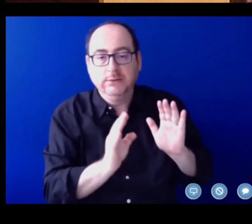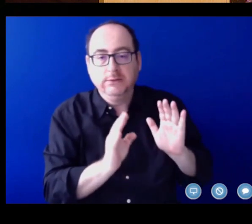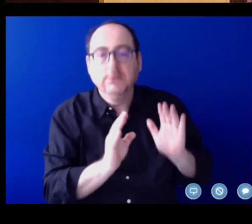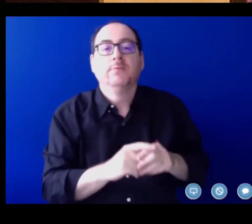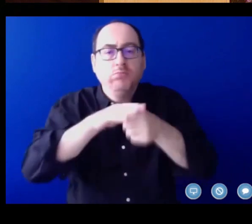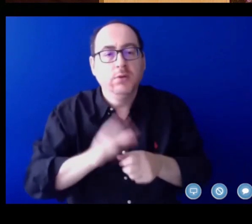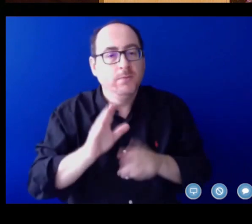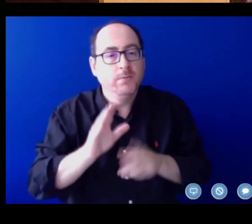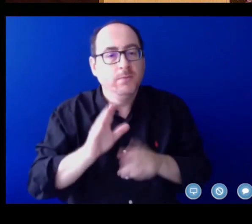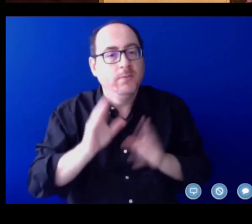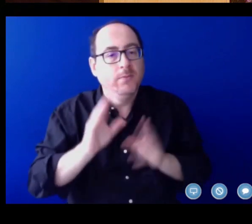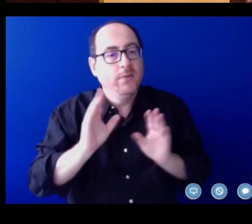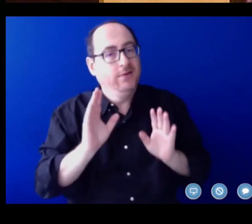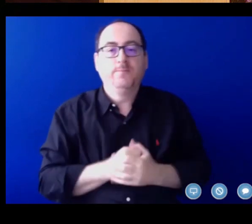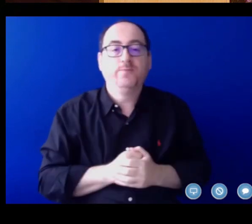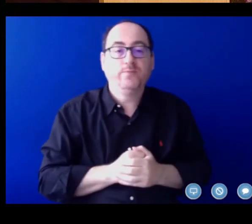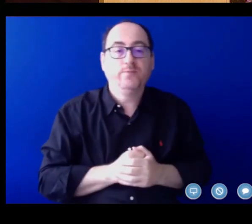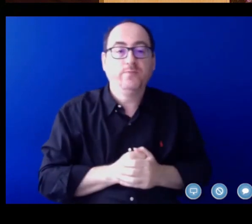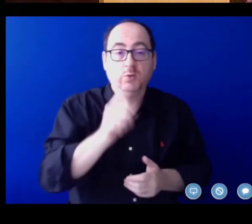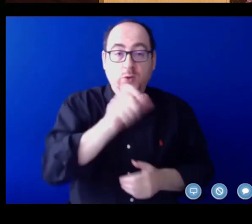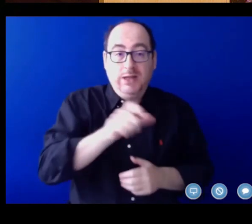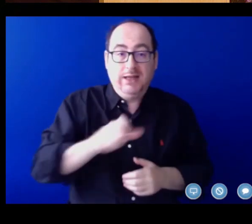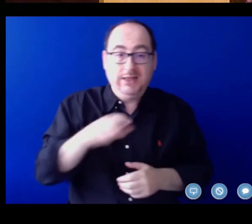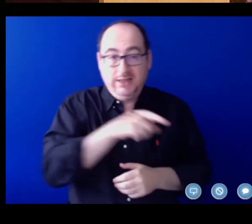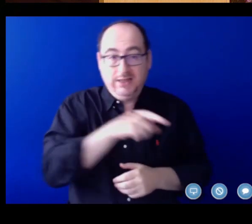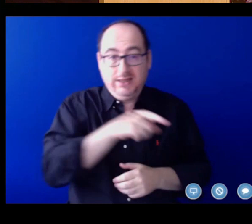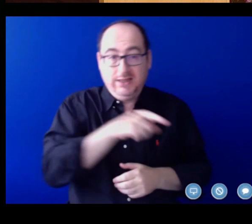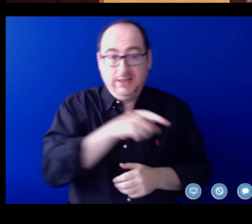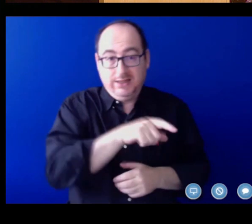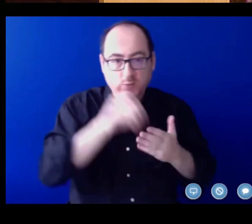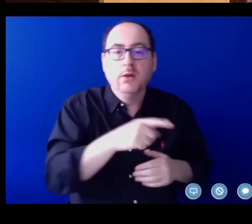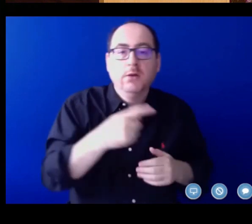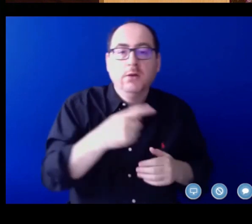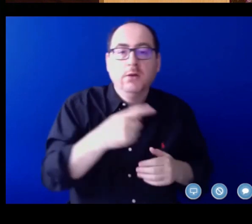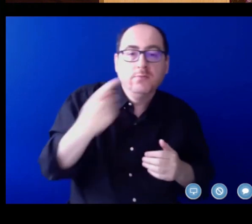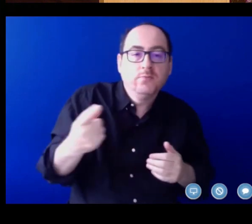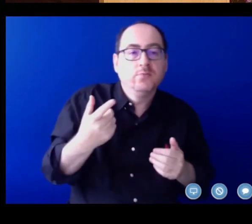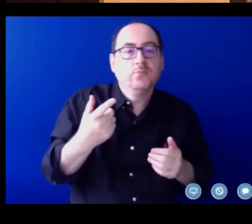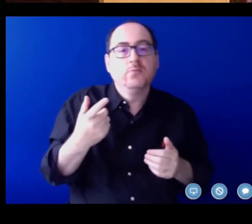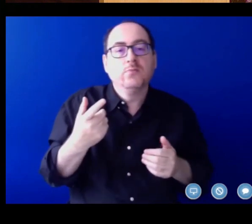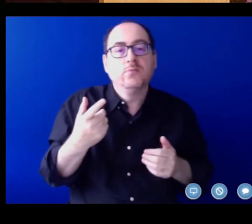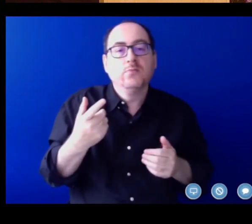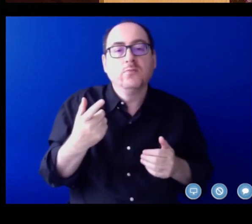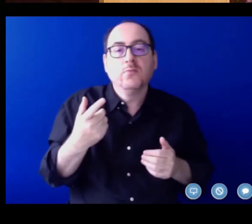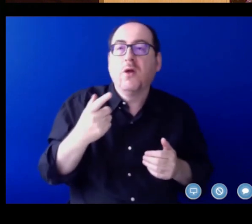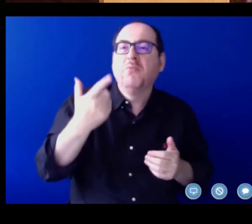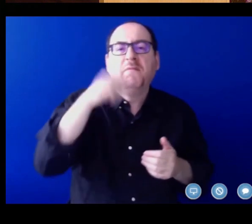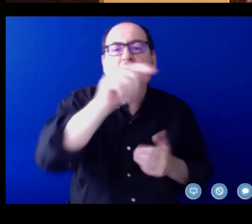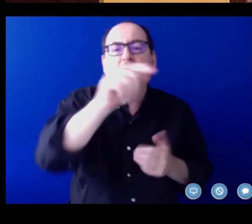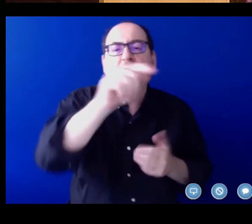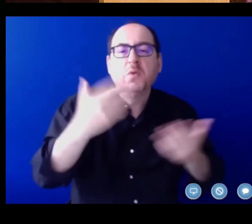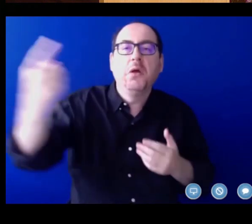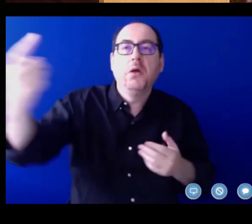They equated their lack of English language proficiency, for example, with a lack of ability to learn, and that was something that students found really